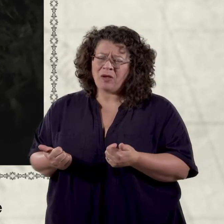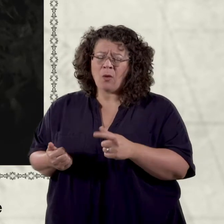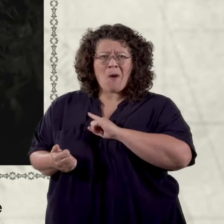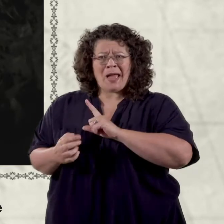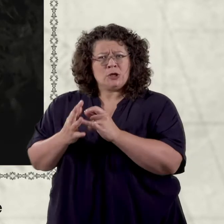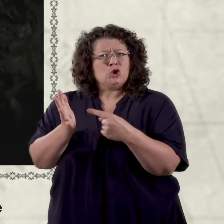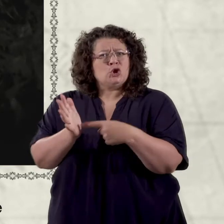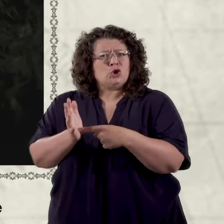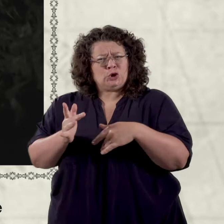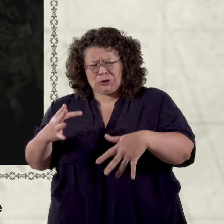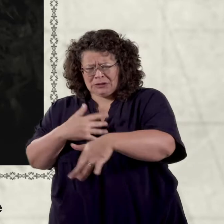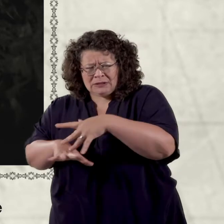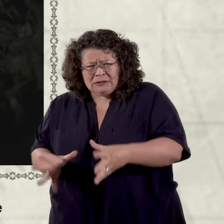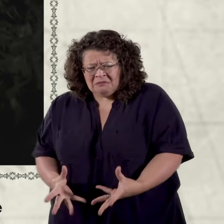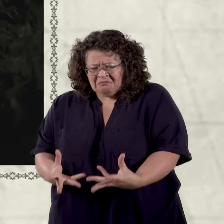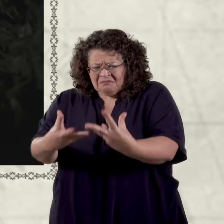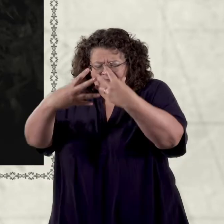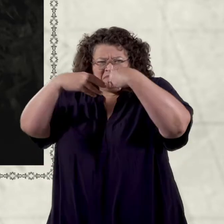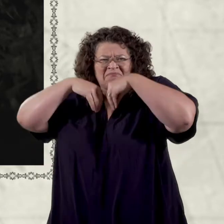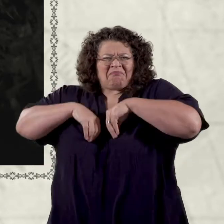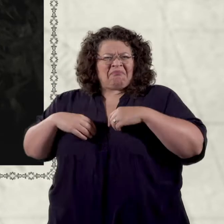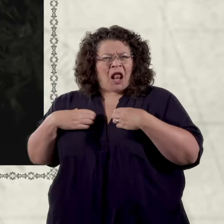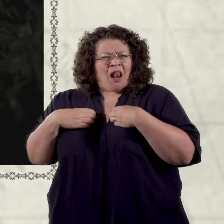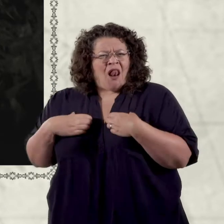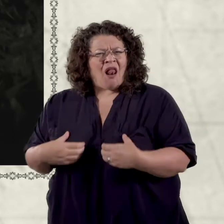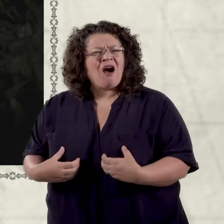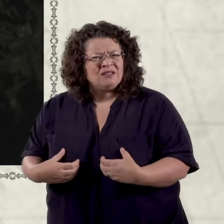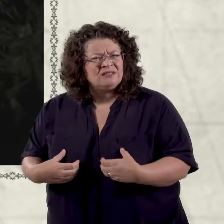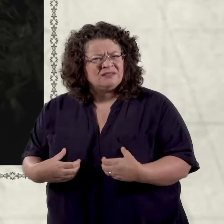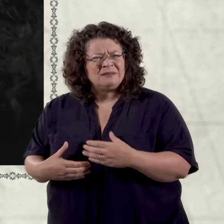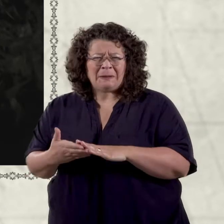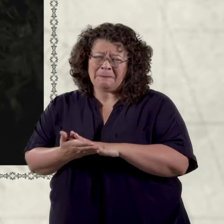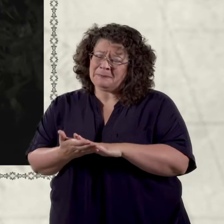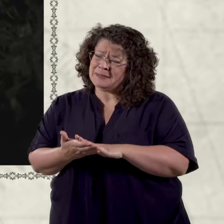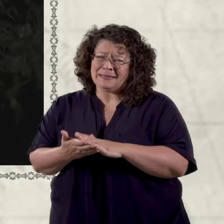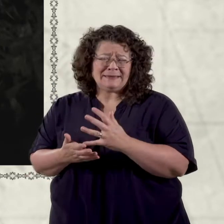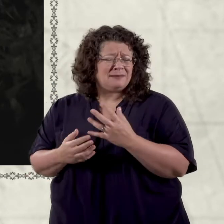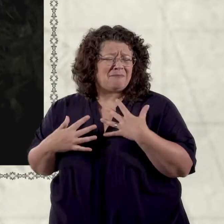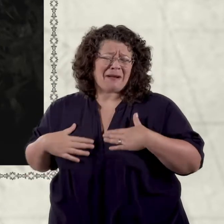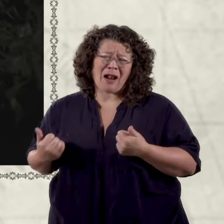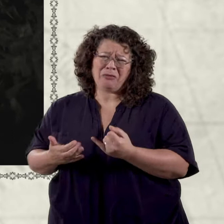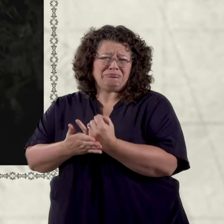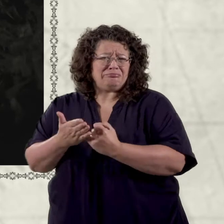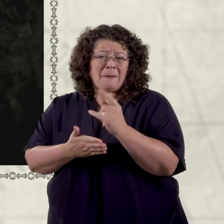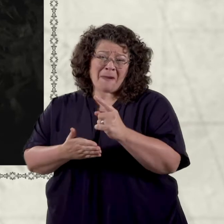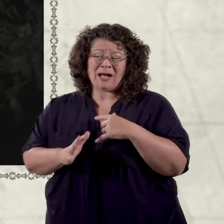mining would really affect our lungs, but we had to do it because we had to raise money for our families.